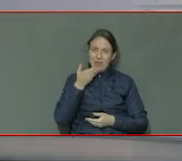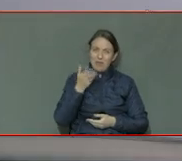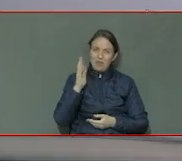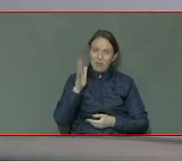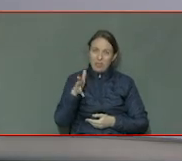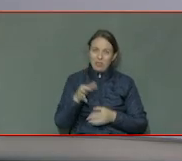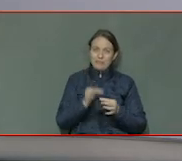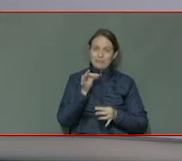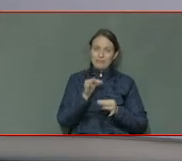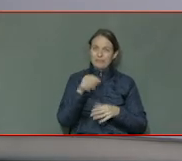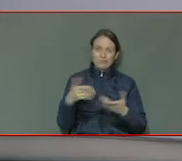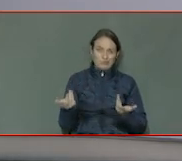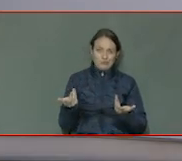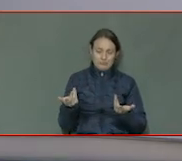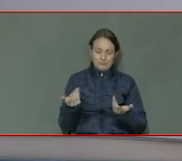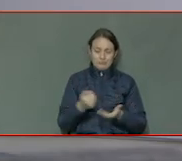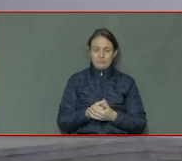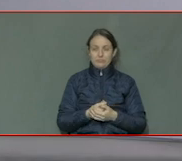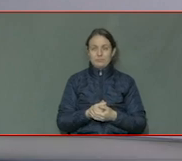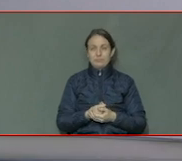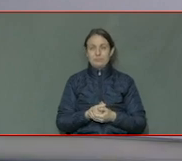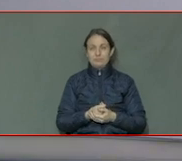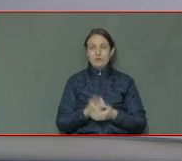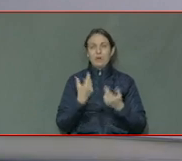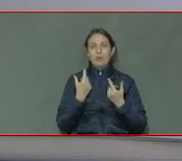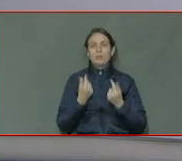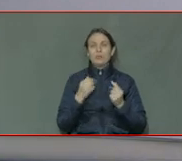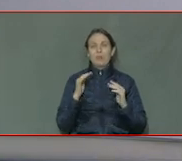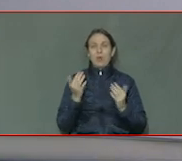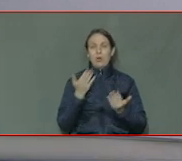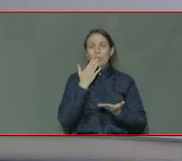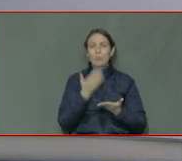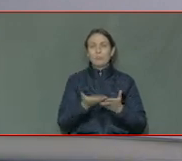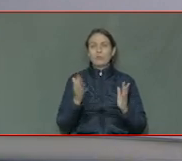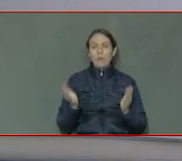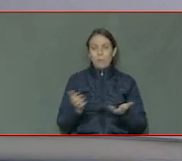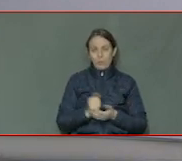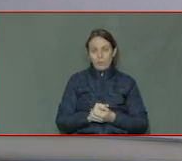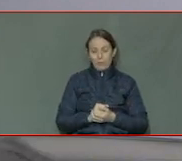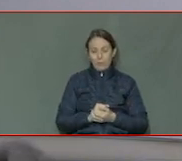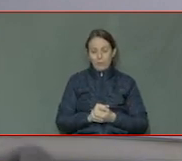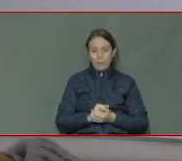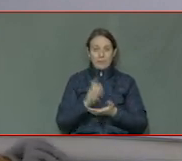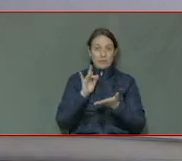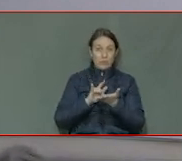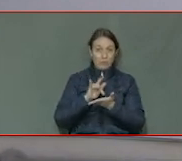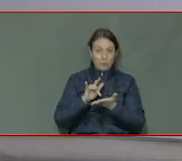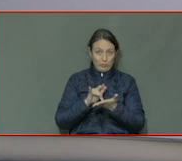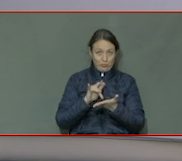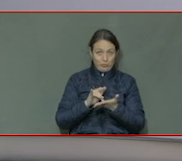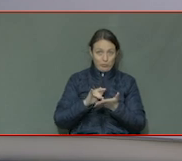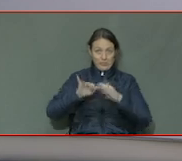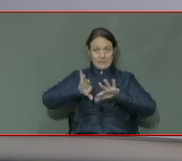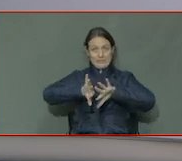inelastic. Okay, now what must I do? I must calculate separately. That's